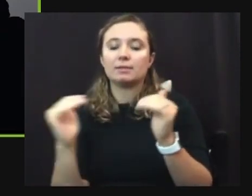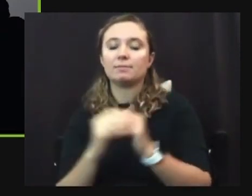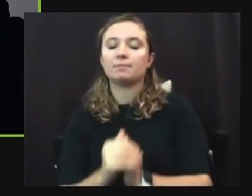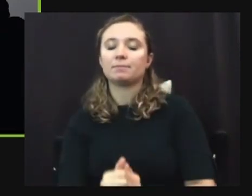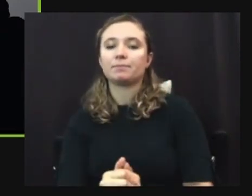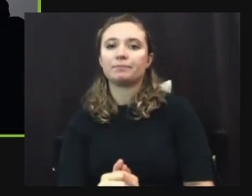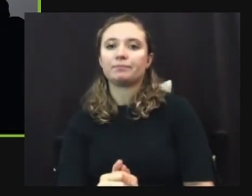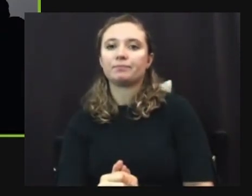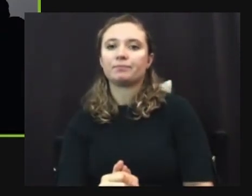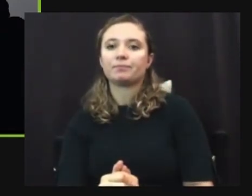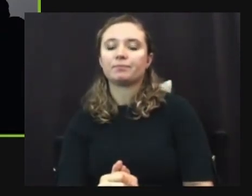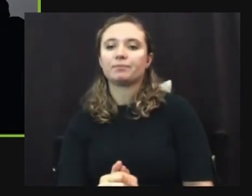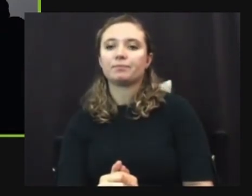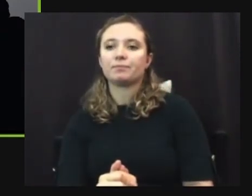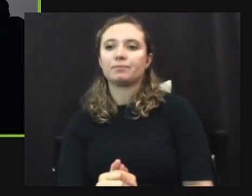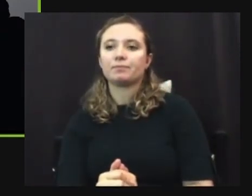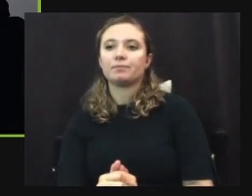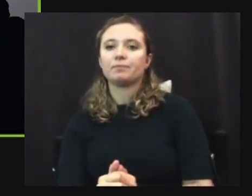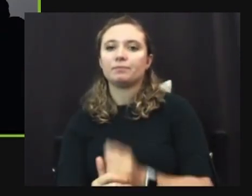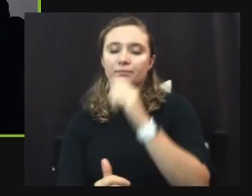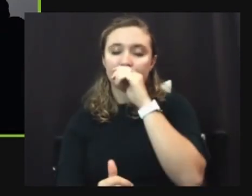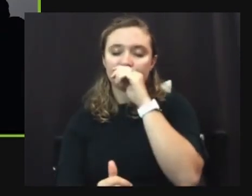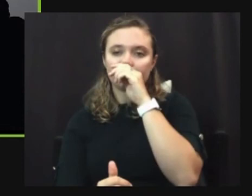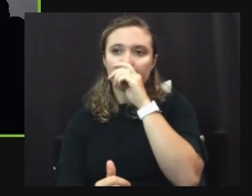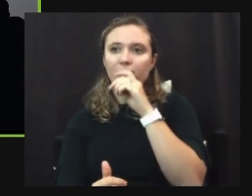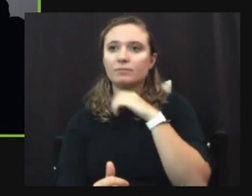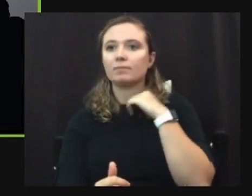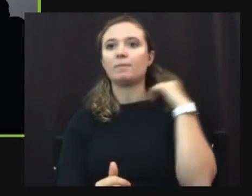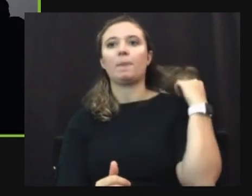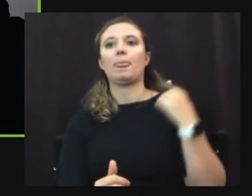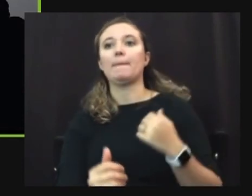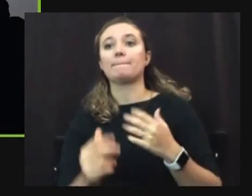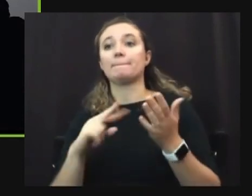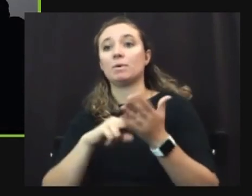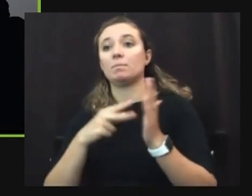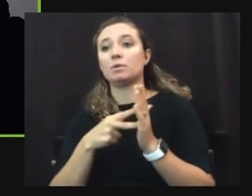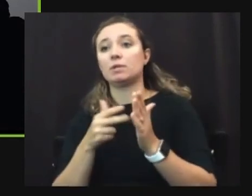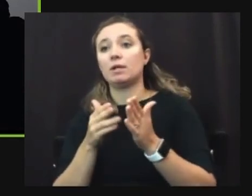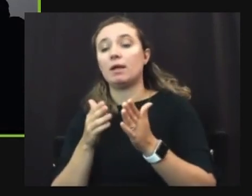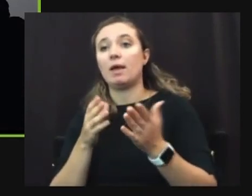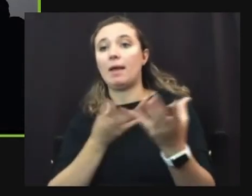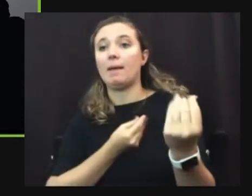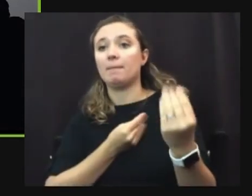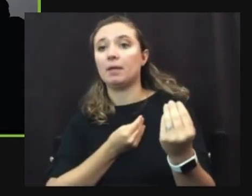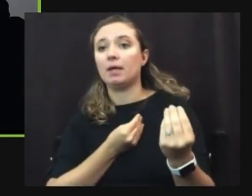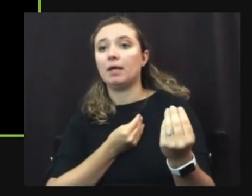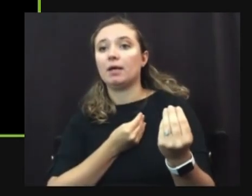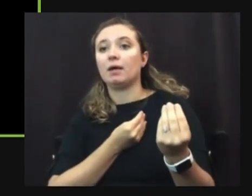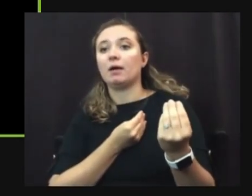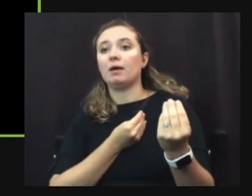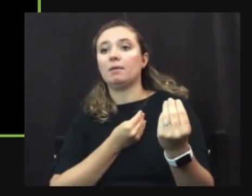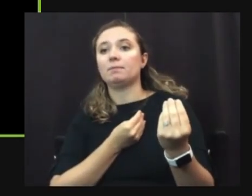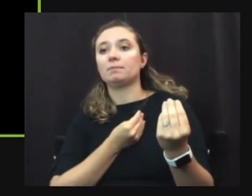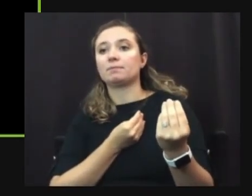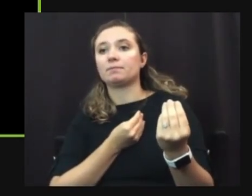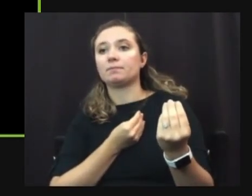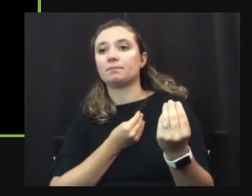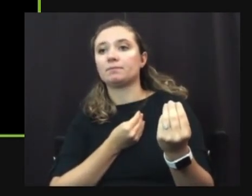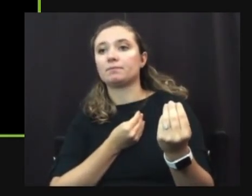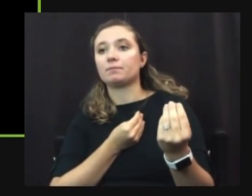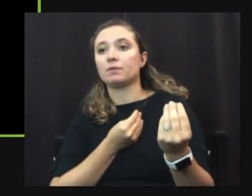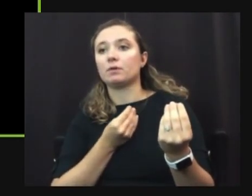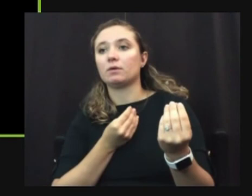It accelerates progress and encourages creative problem solving by diversifying sources of input.